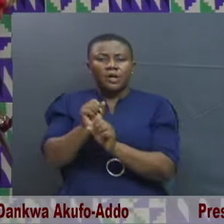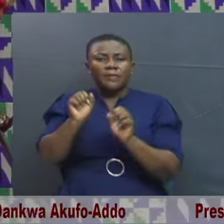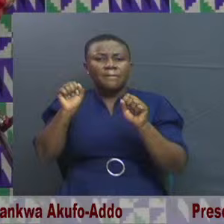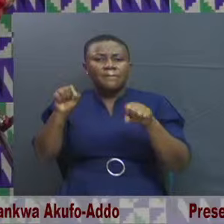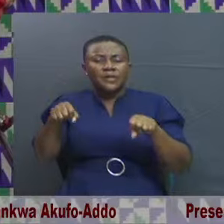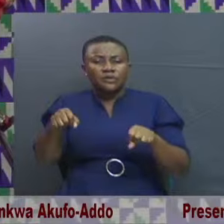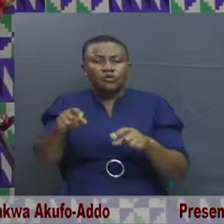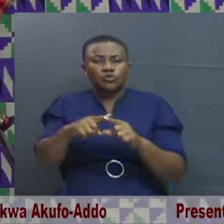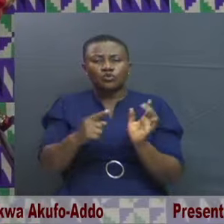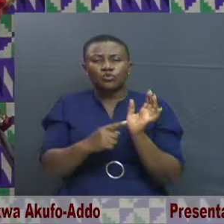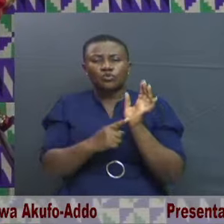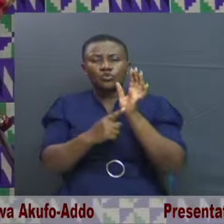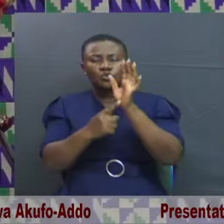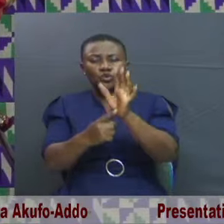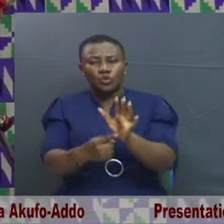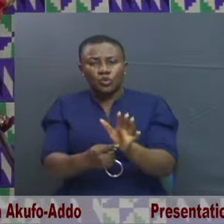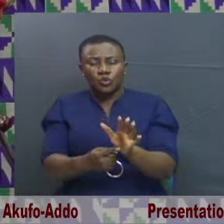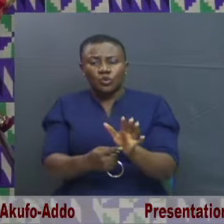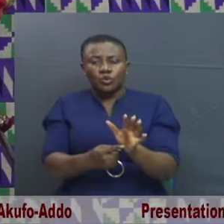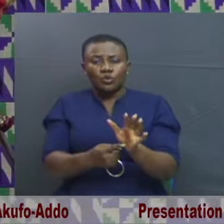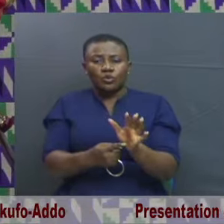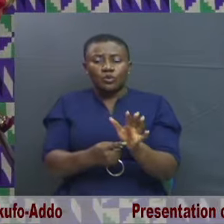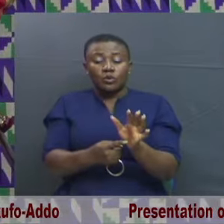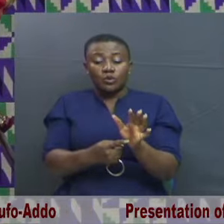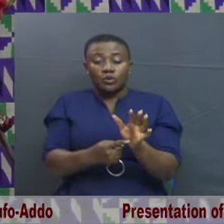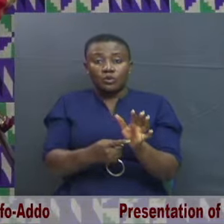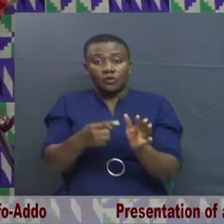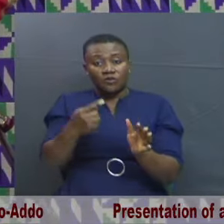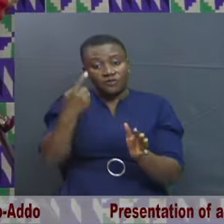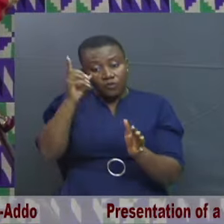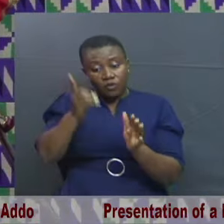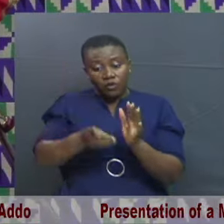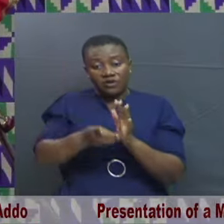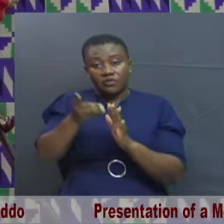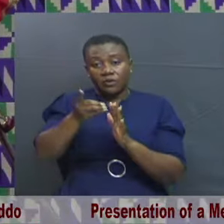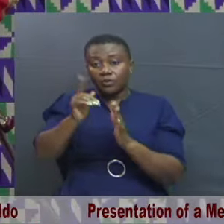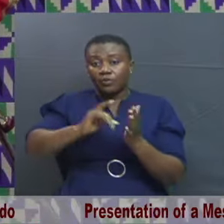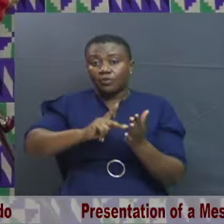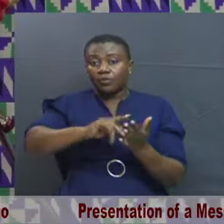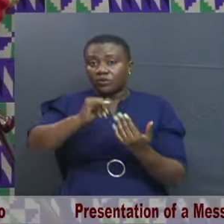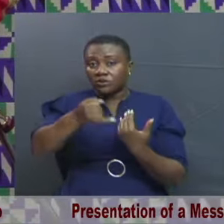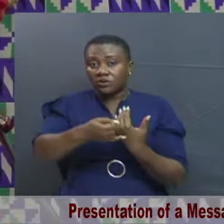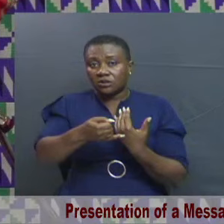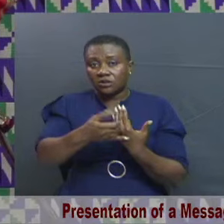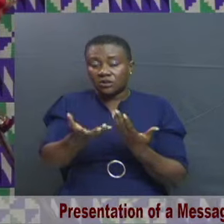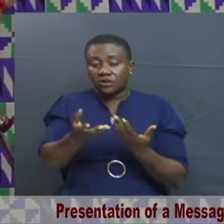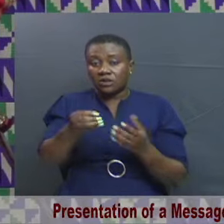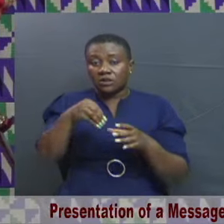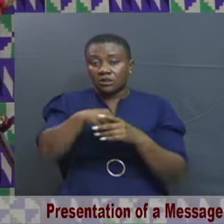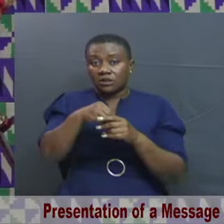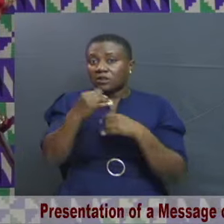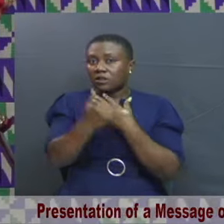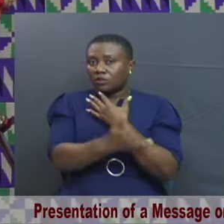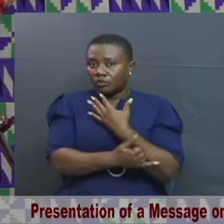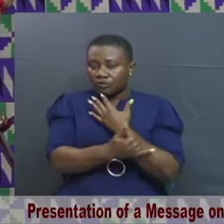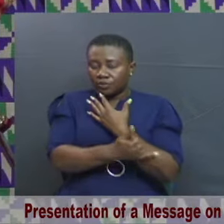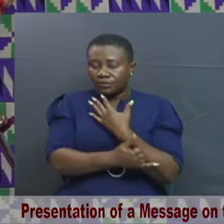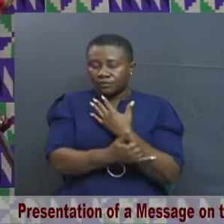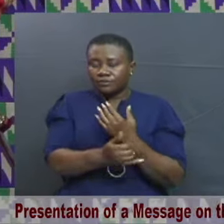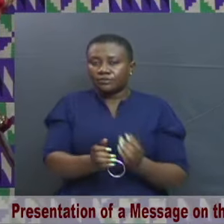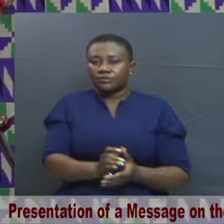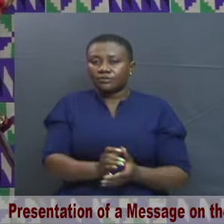Showcase an impressive array of Developmental projects across the length and breadth of the